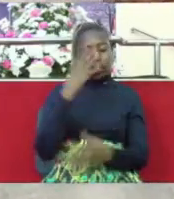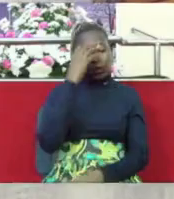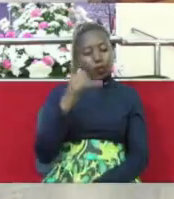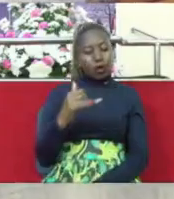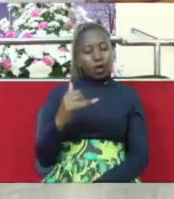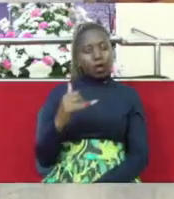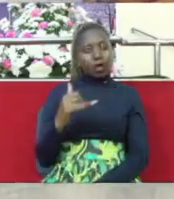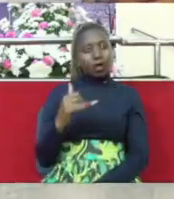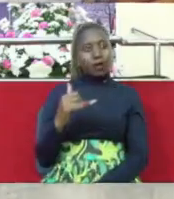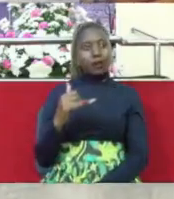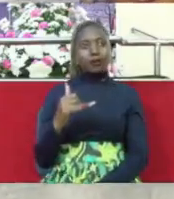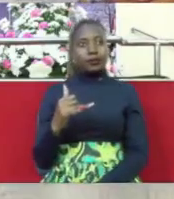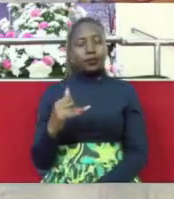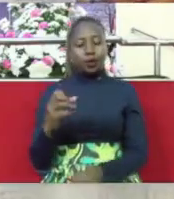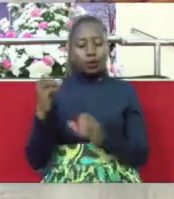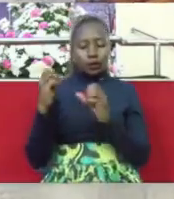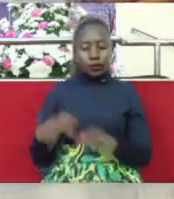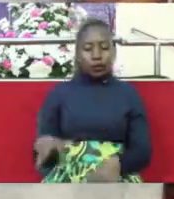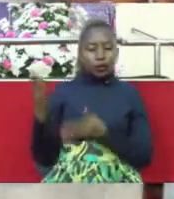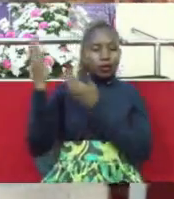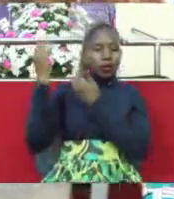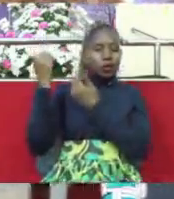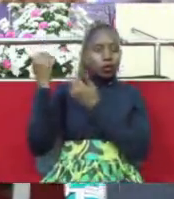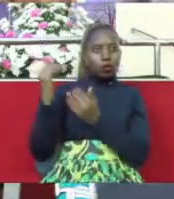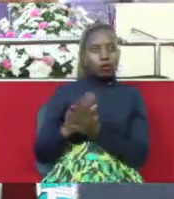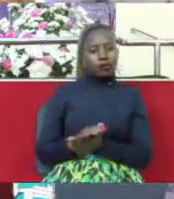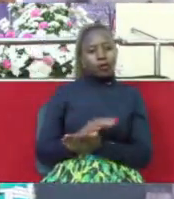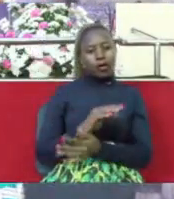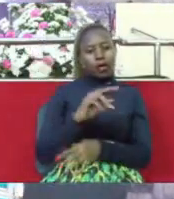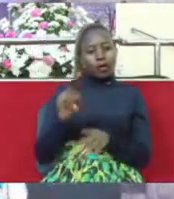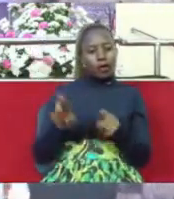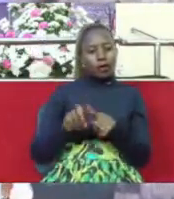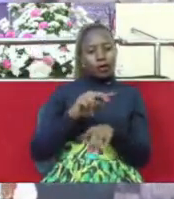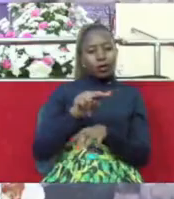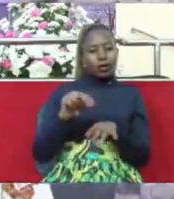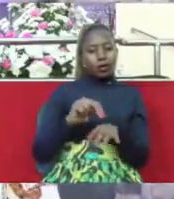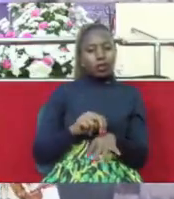So much that we've gone through as a nation, you are discouraged. You're